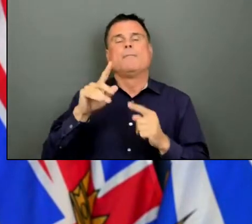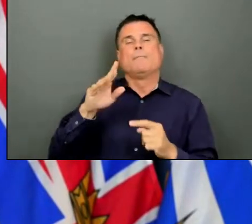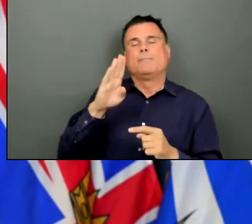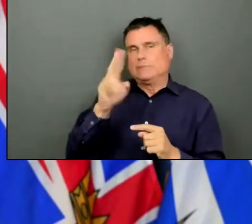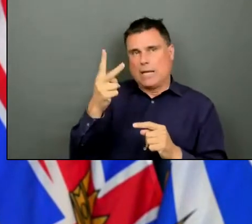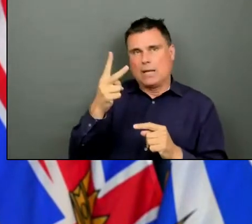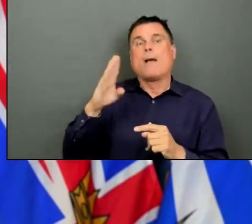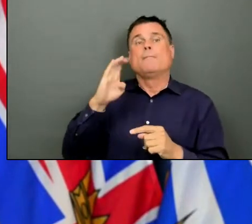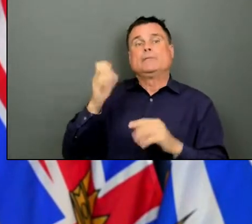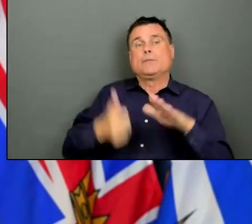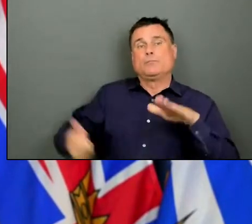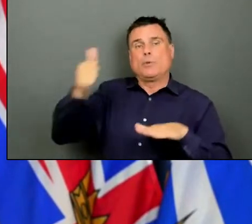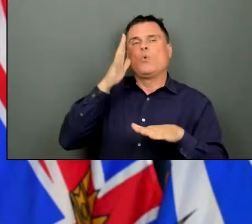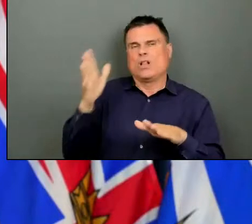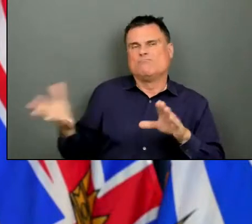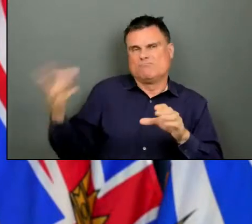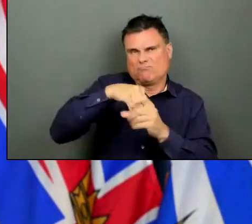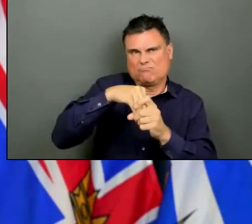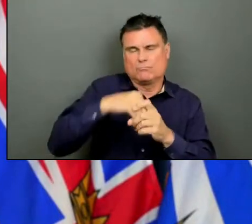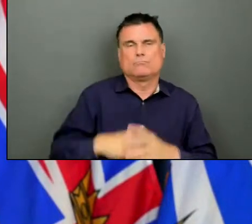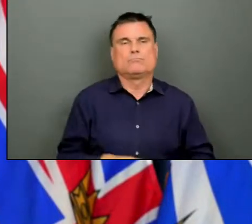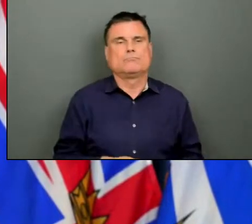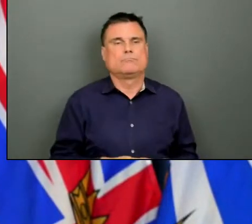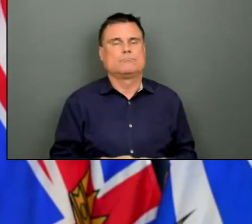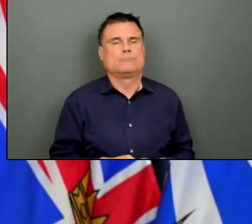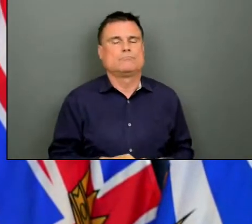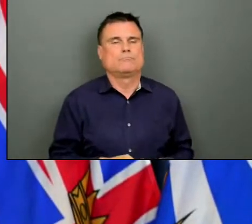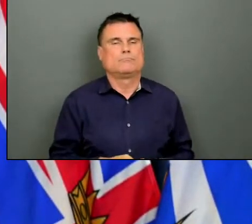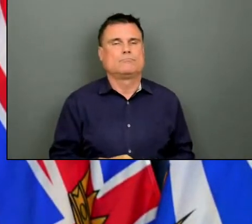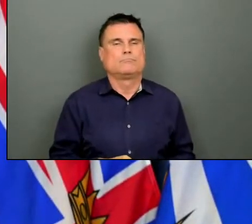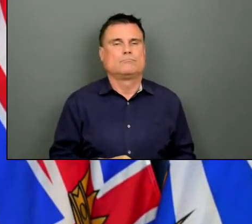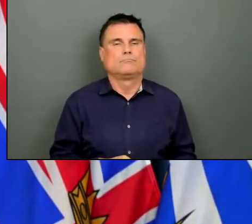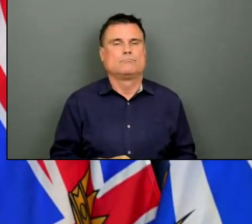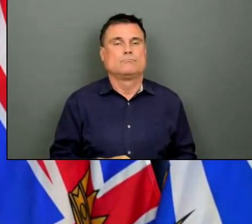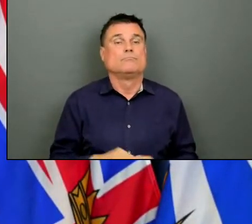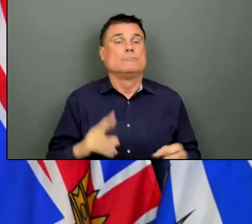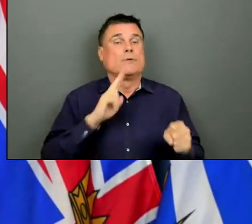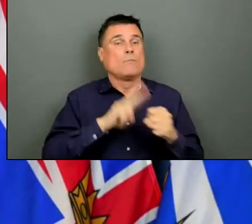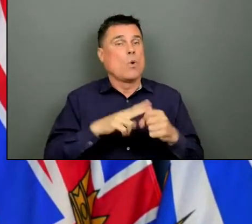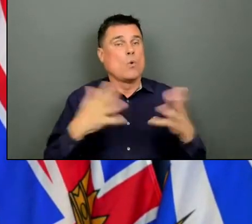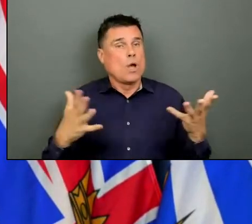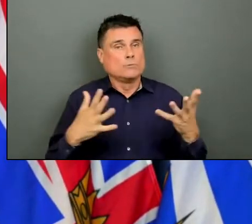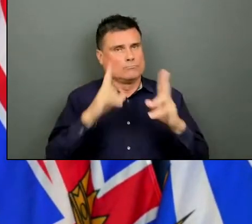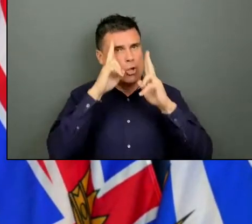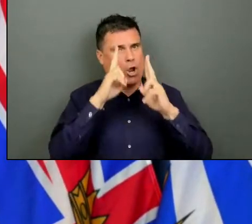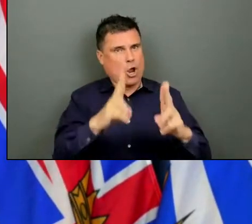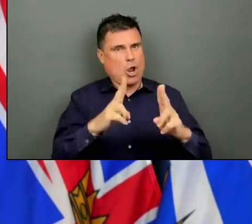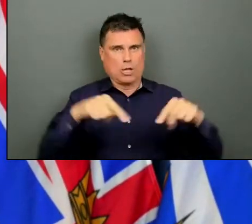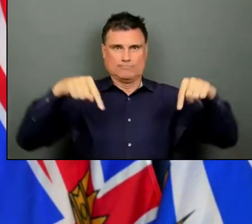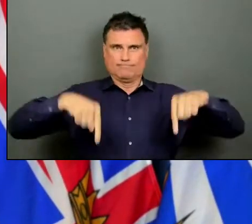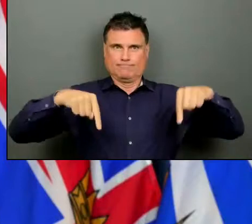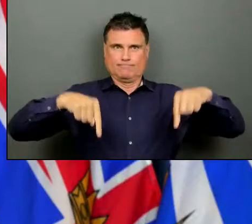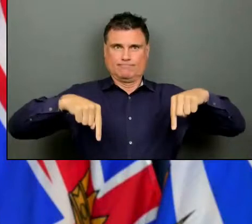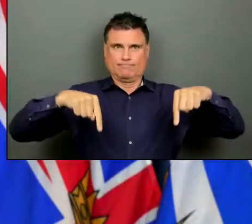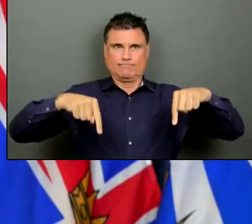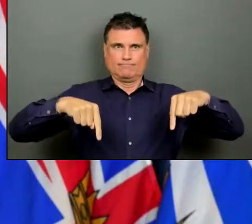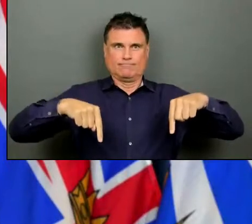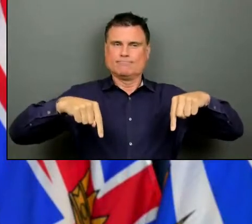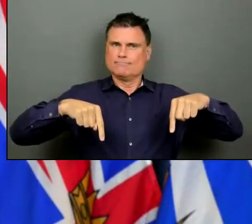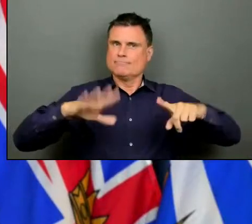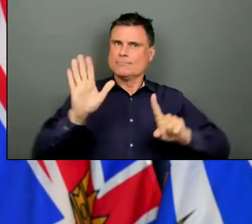With that, we're of course honored to be here, especially at these times on the territory